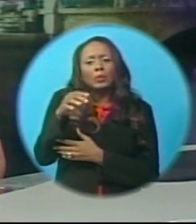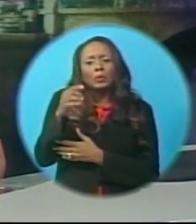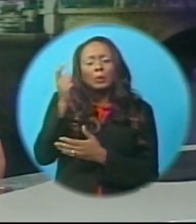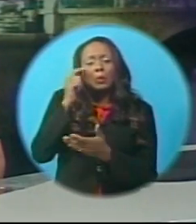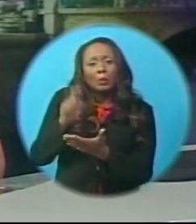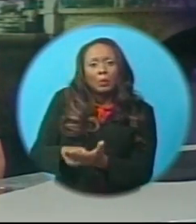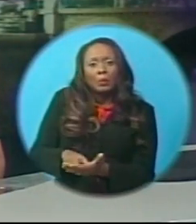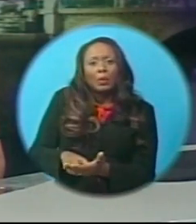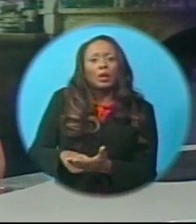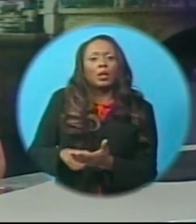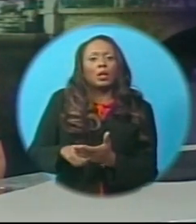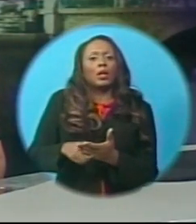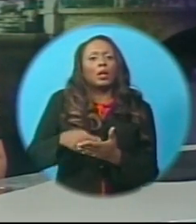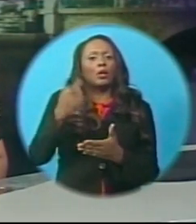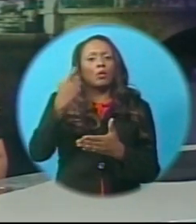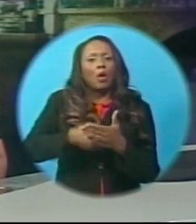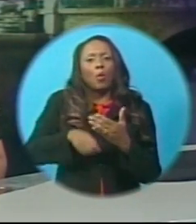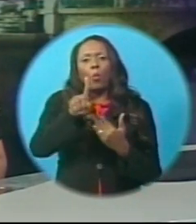netted